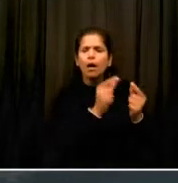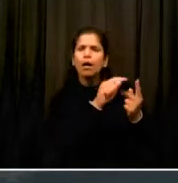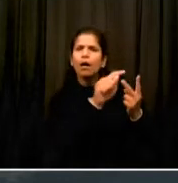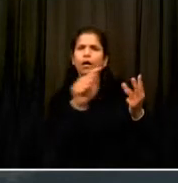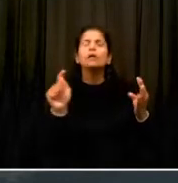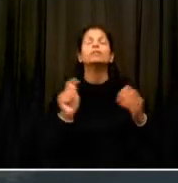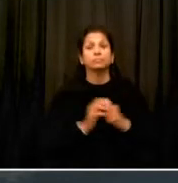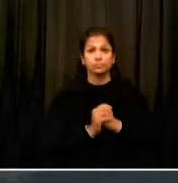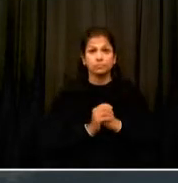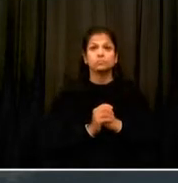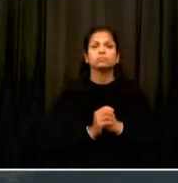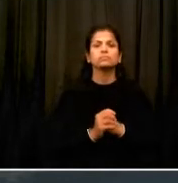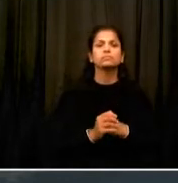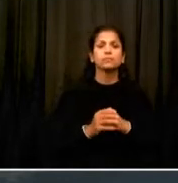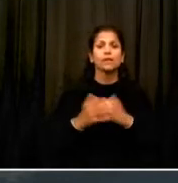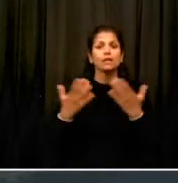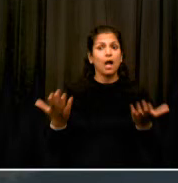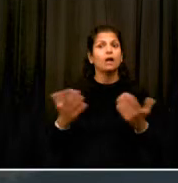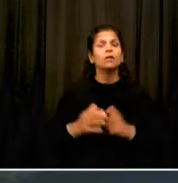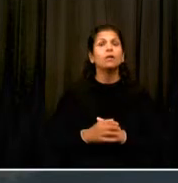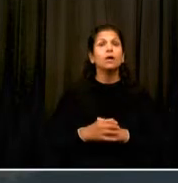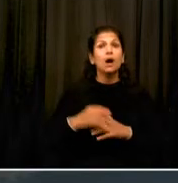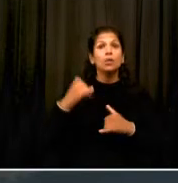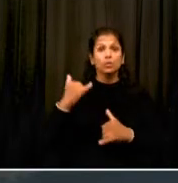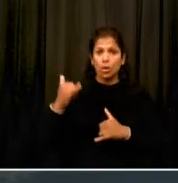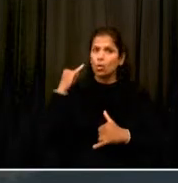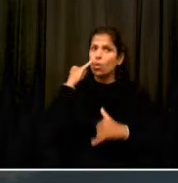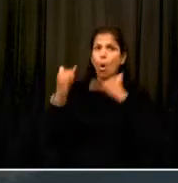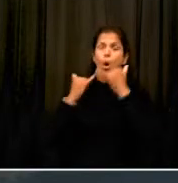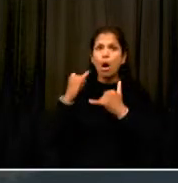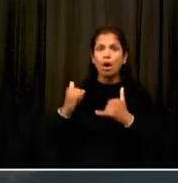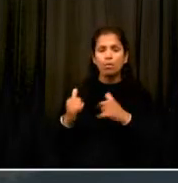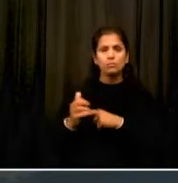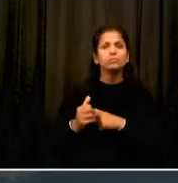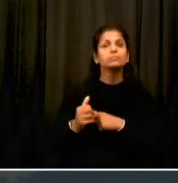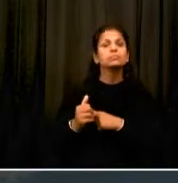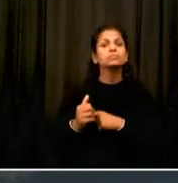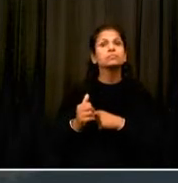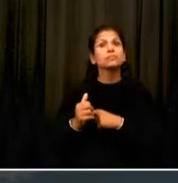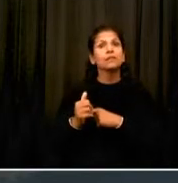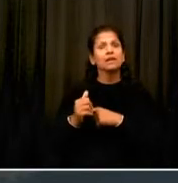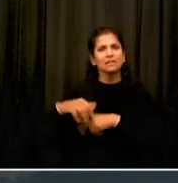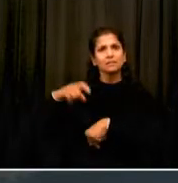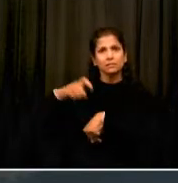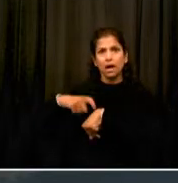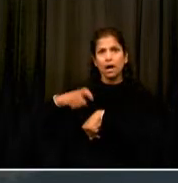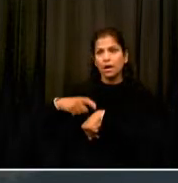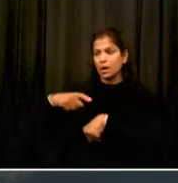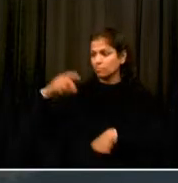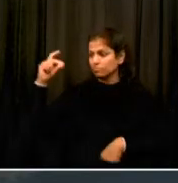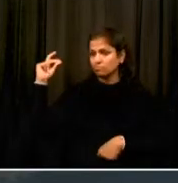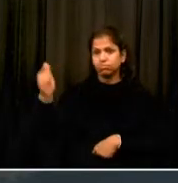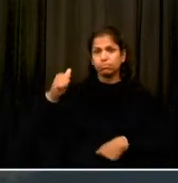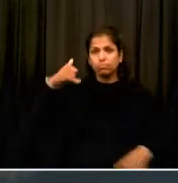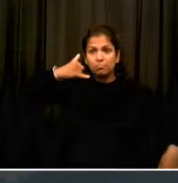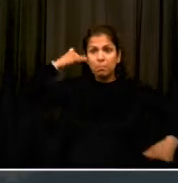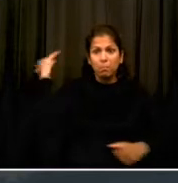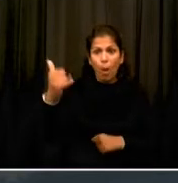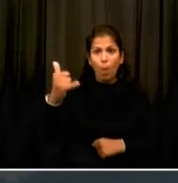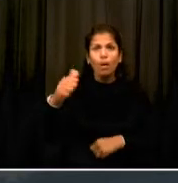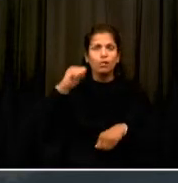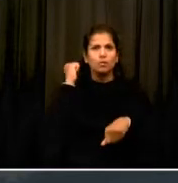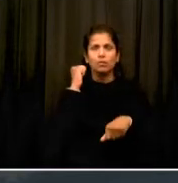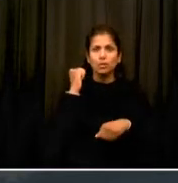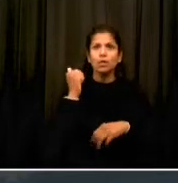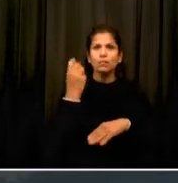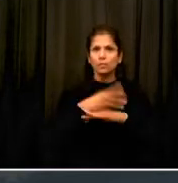symptomatic with symptoms consistent with coronavirus. So if our program did not exist here today, if we hadn't called them, if we hadn't